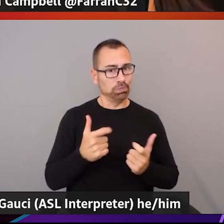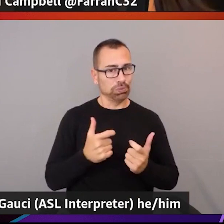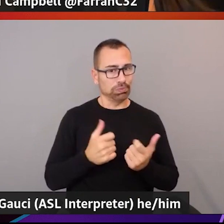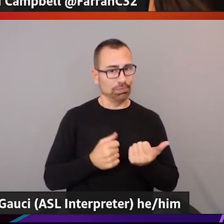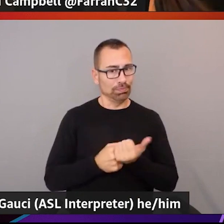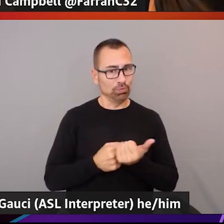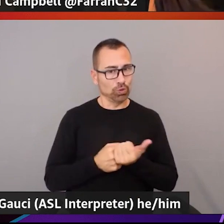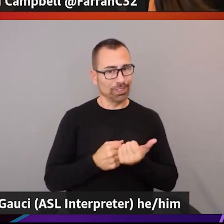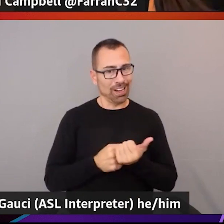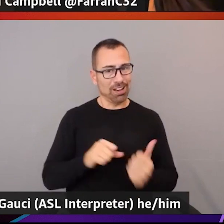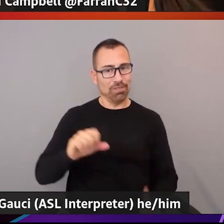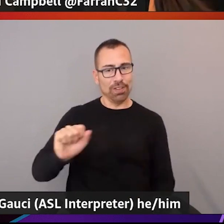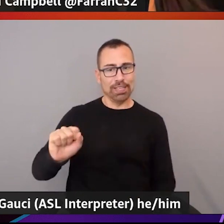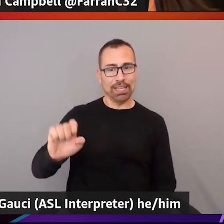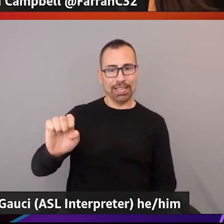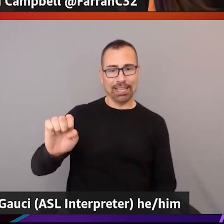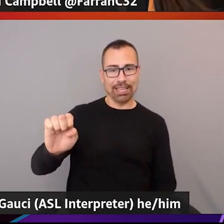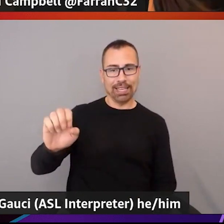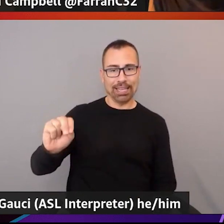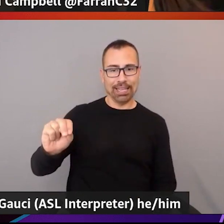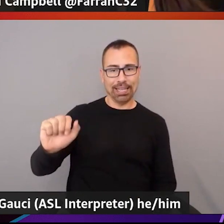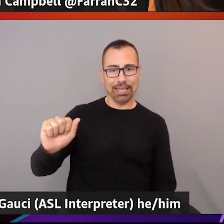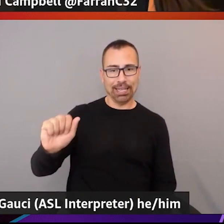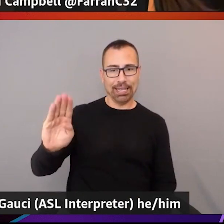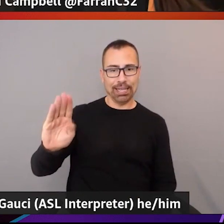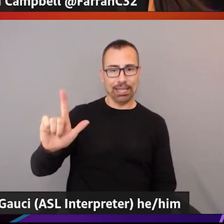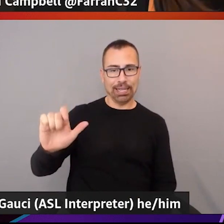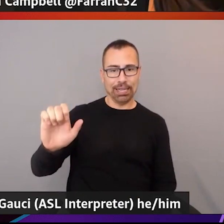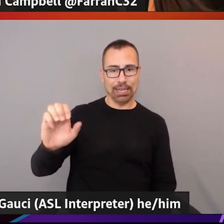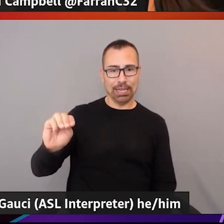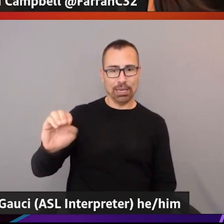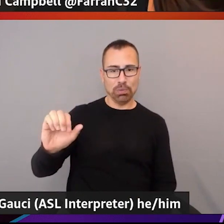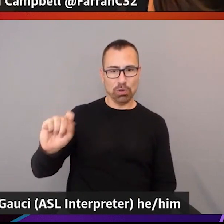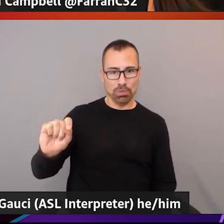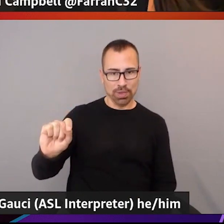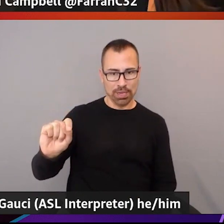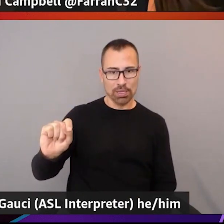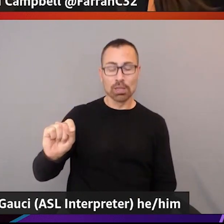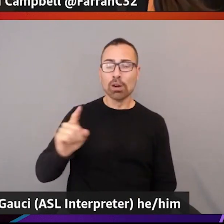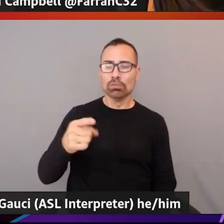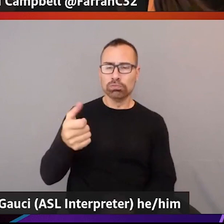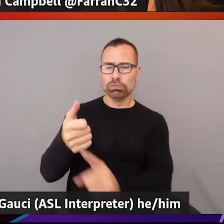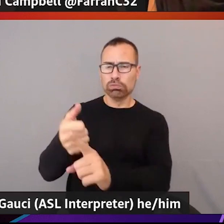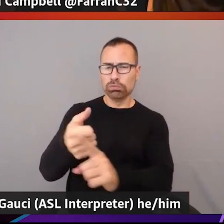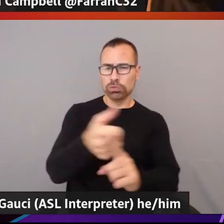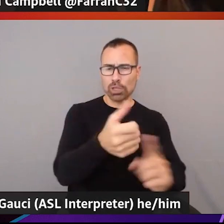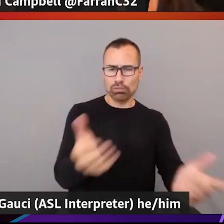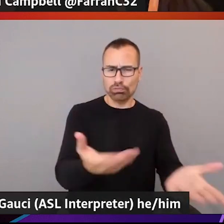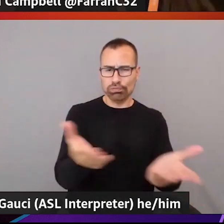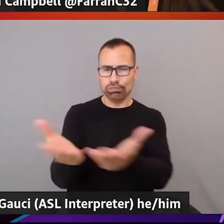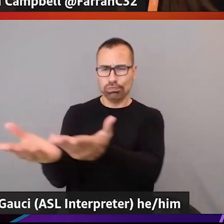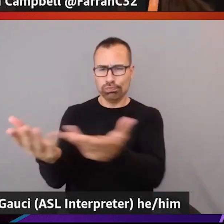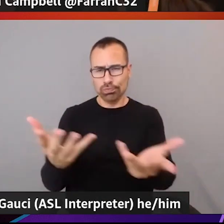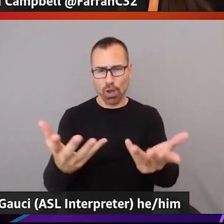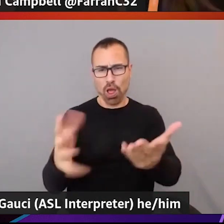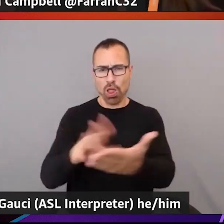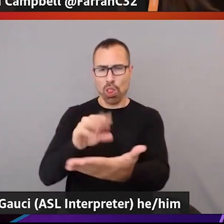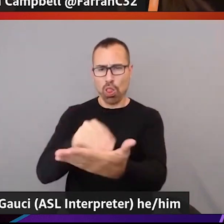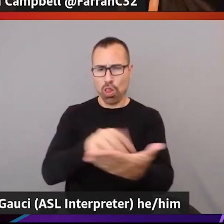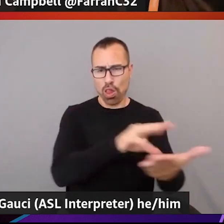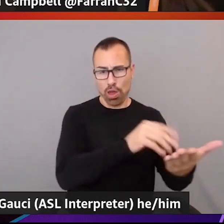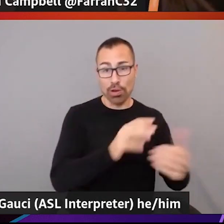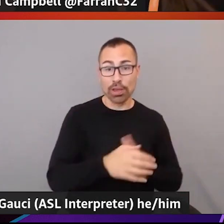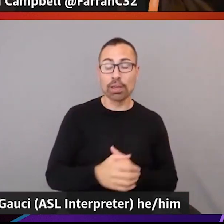enablement and learning. My own journey was a lot of that, like self-directed learning